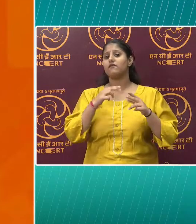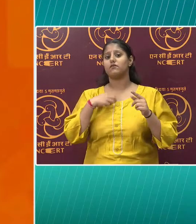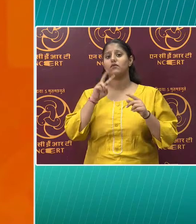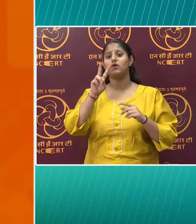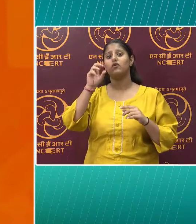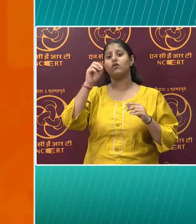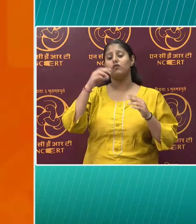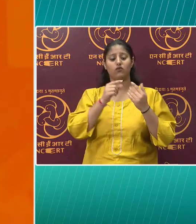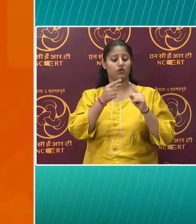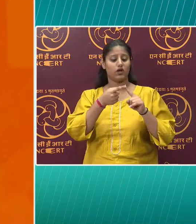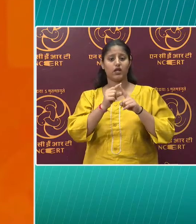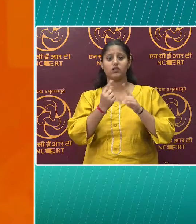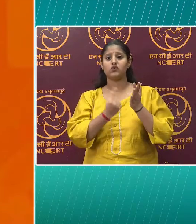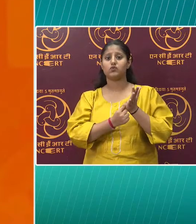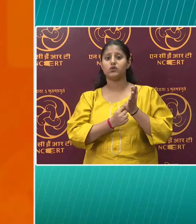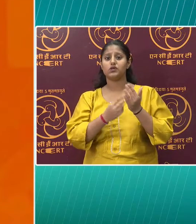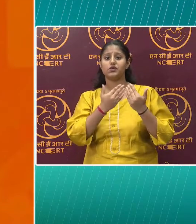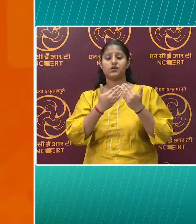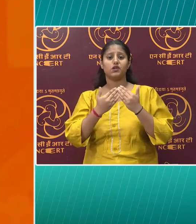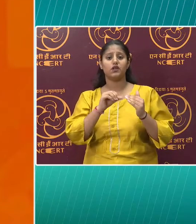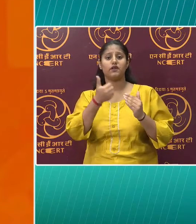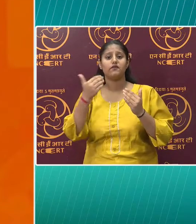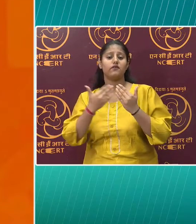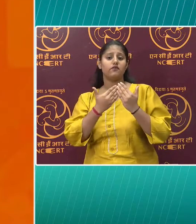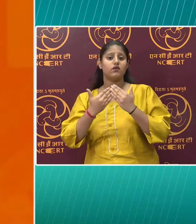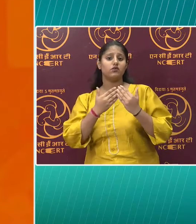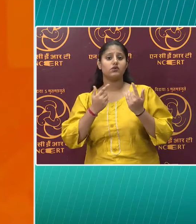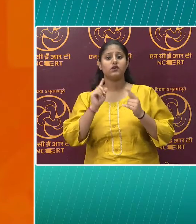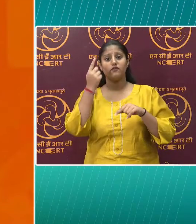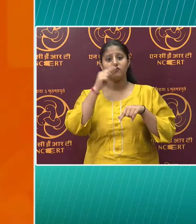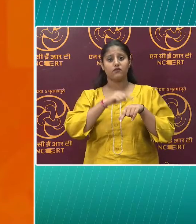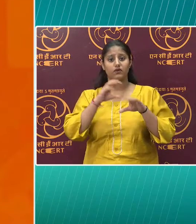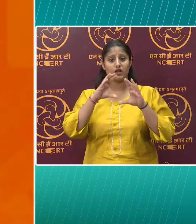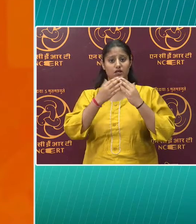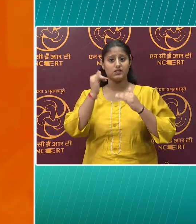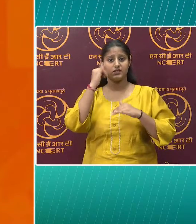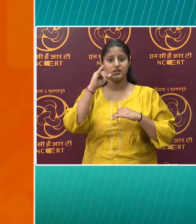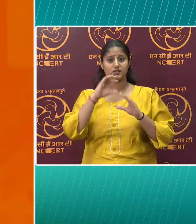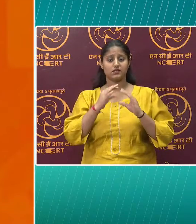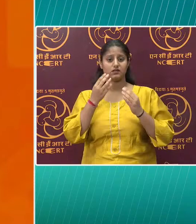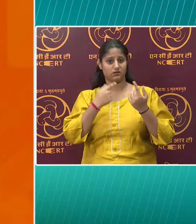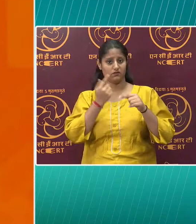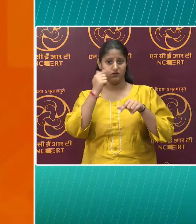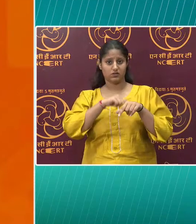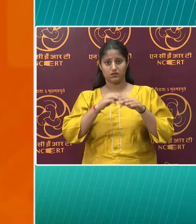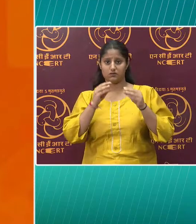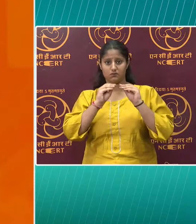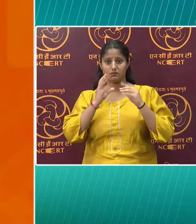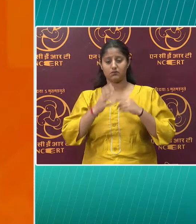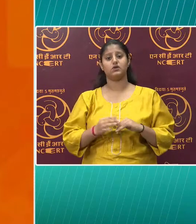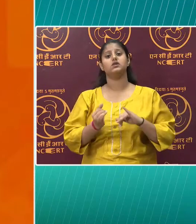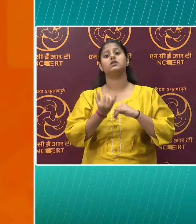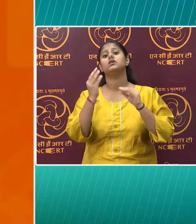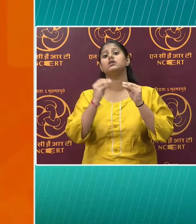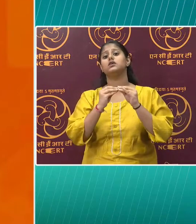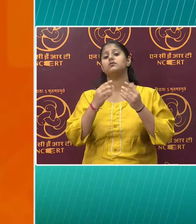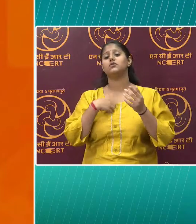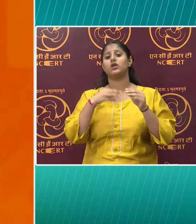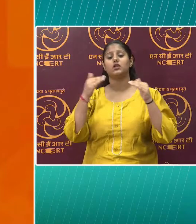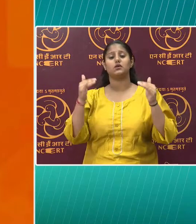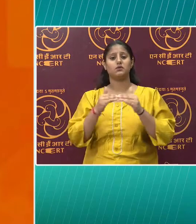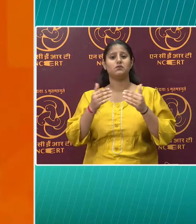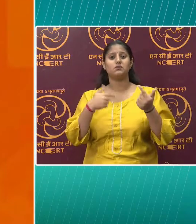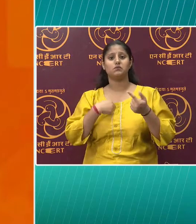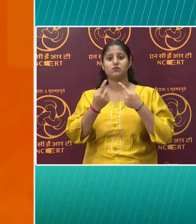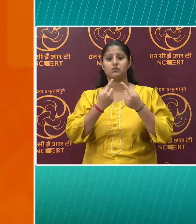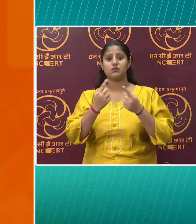vocational education in grade 6, this is for the first time that this vocational education as a subject has been introduced